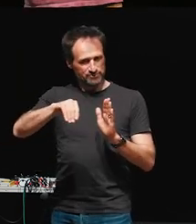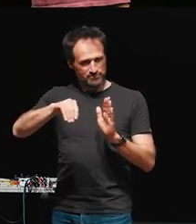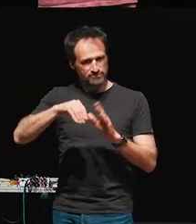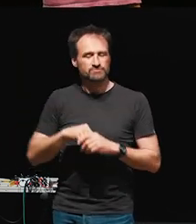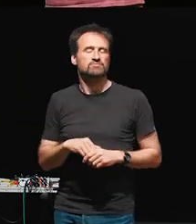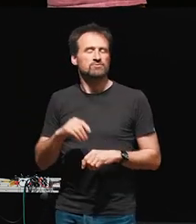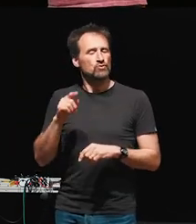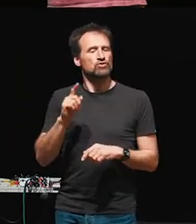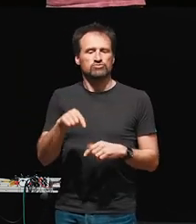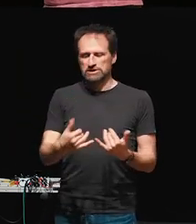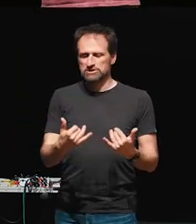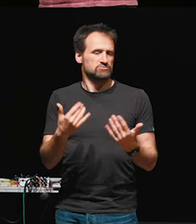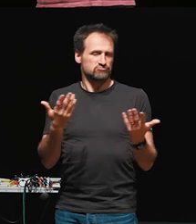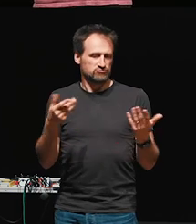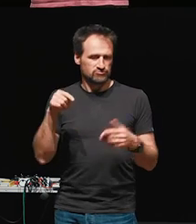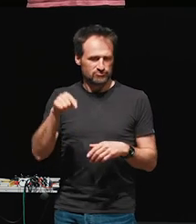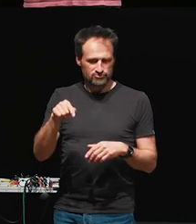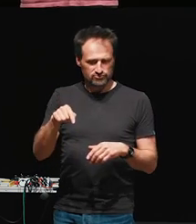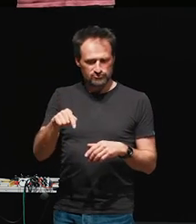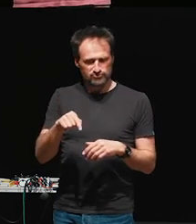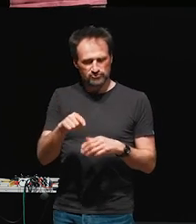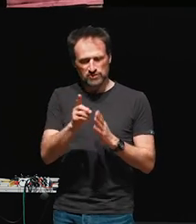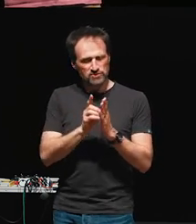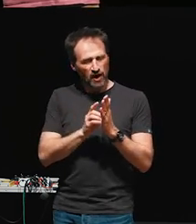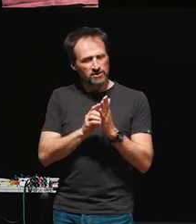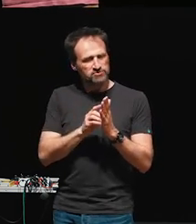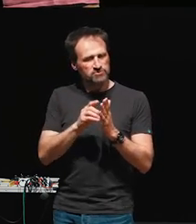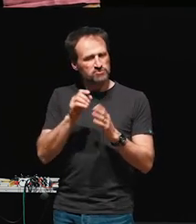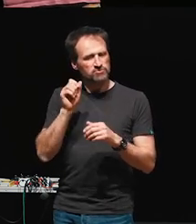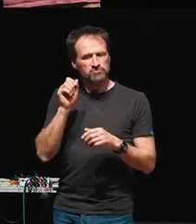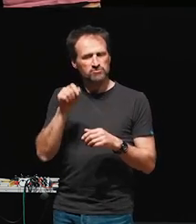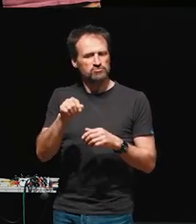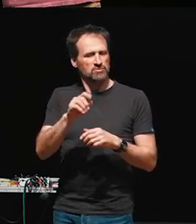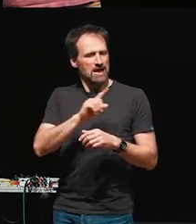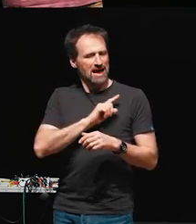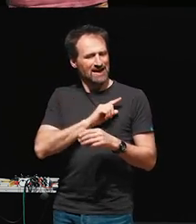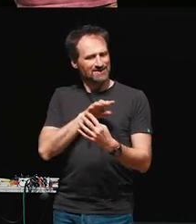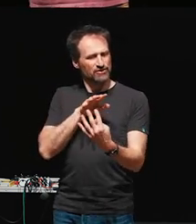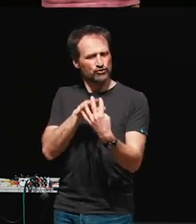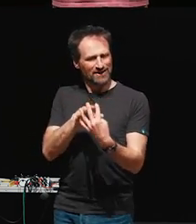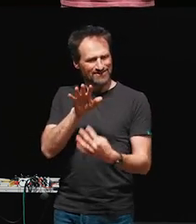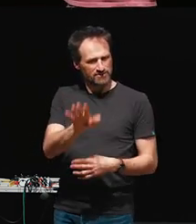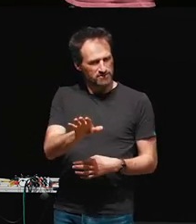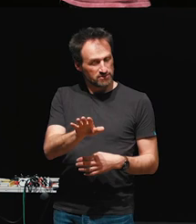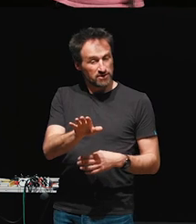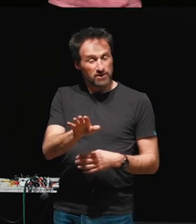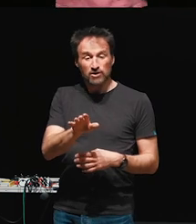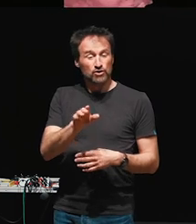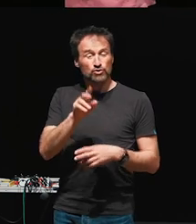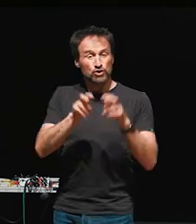data. It is now in a separate thread, and it will not impact your user's experience in any